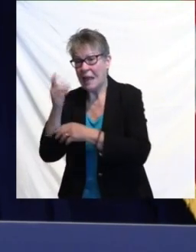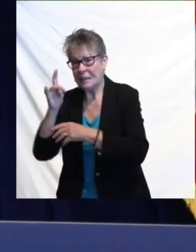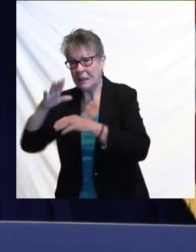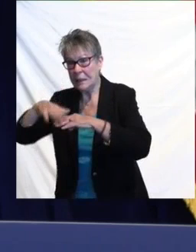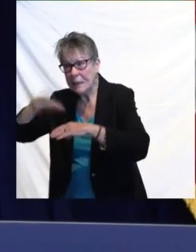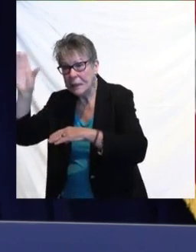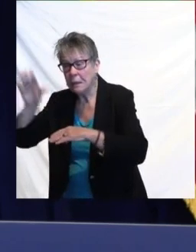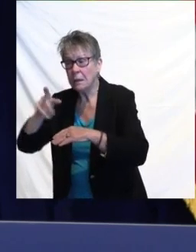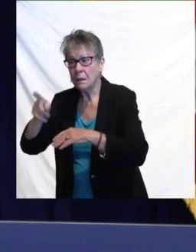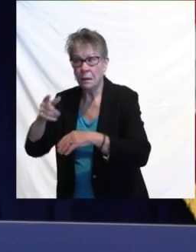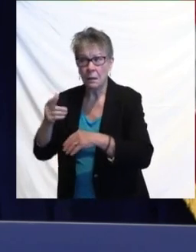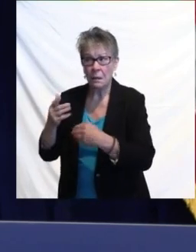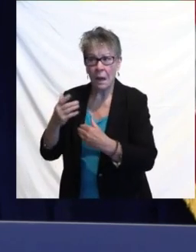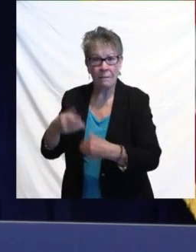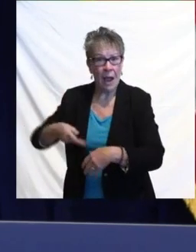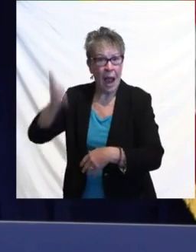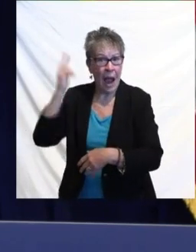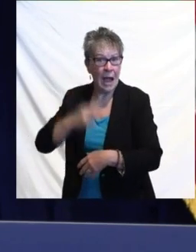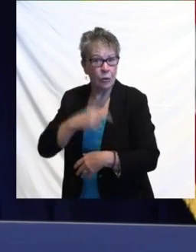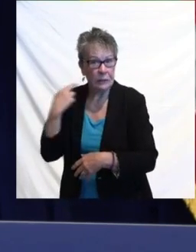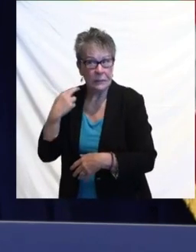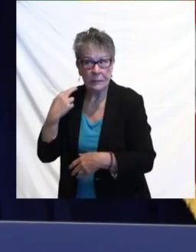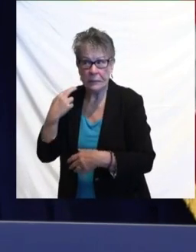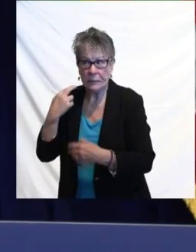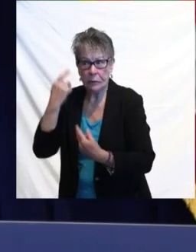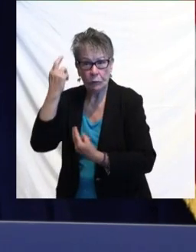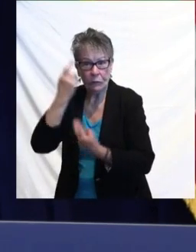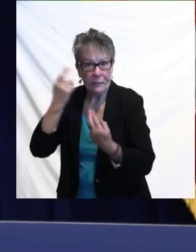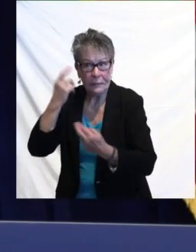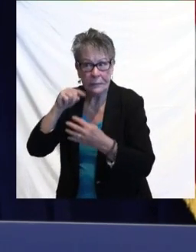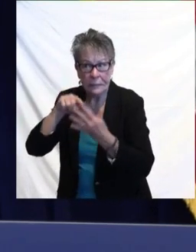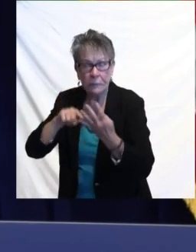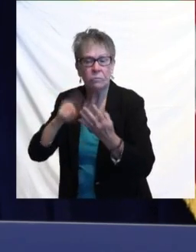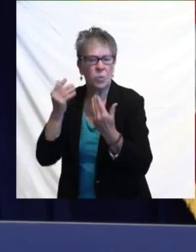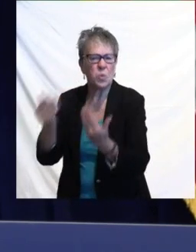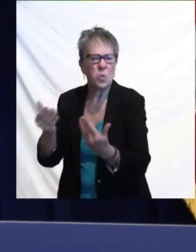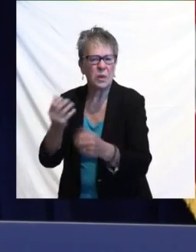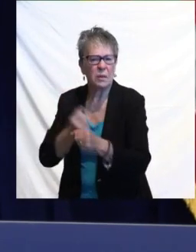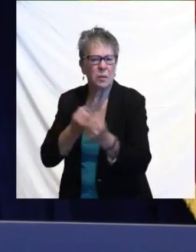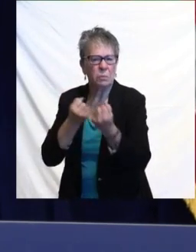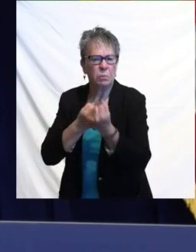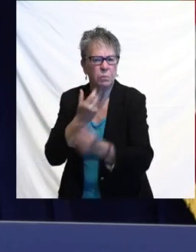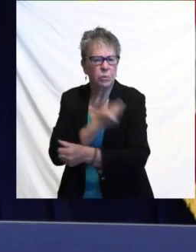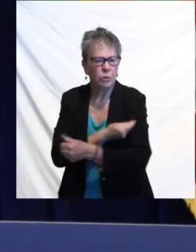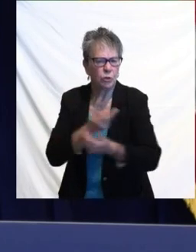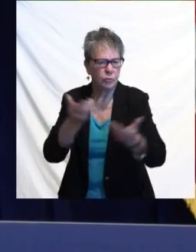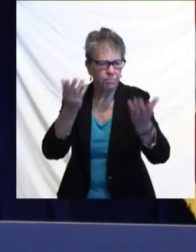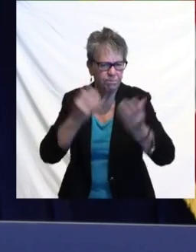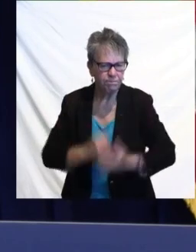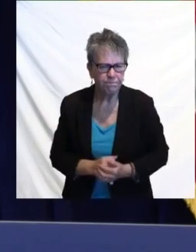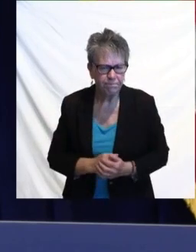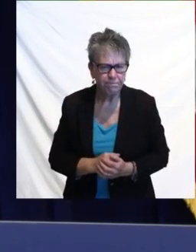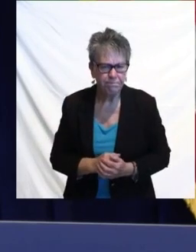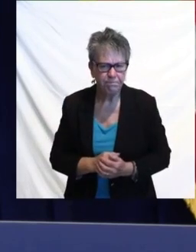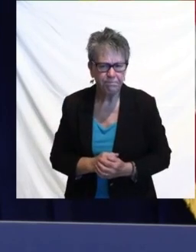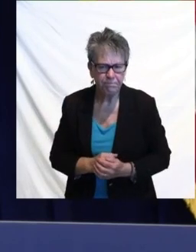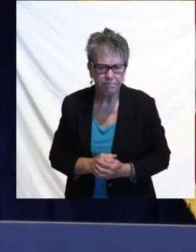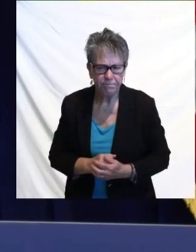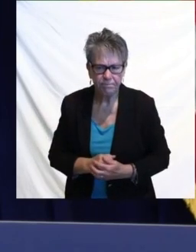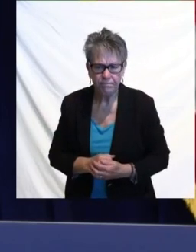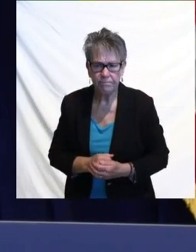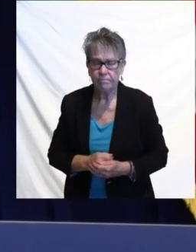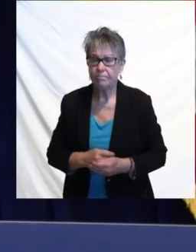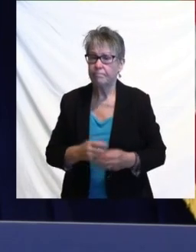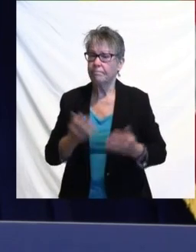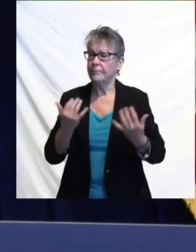shared, our hospitals reported 690 hospitalizations with 134 individuals in the intensive care